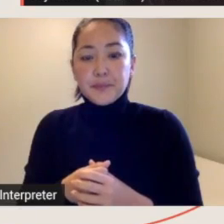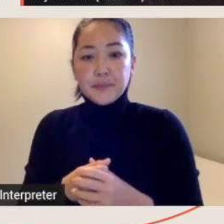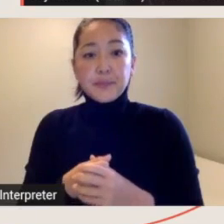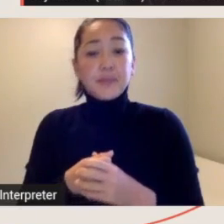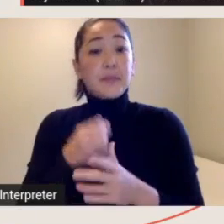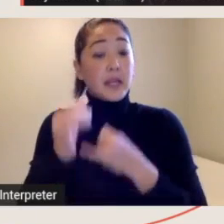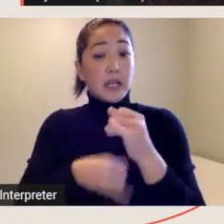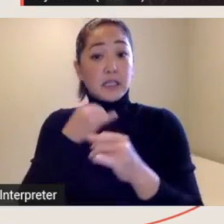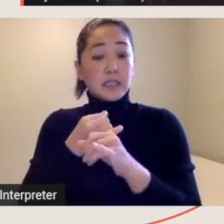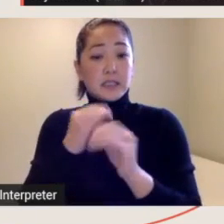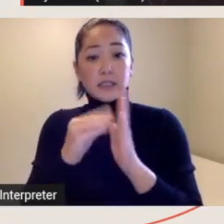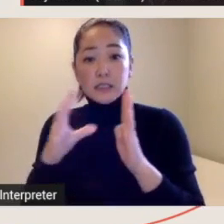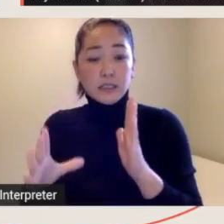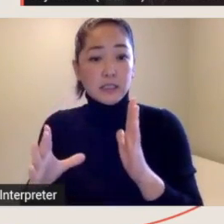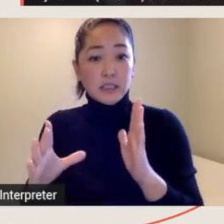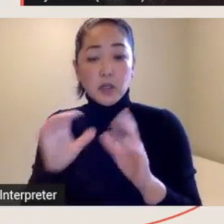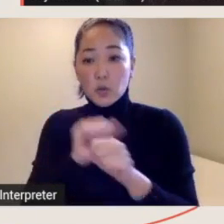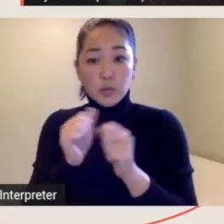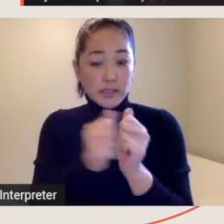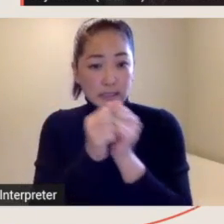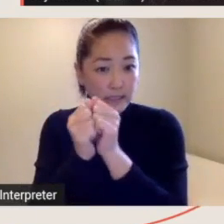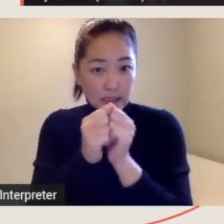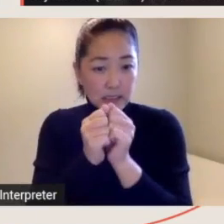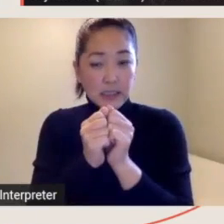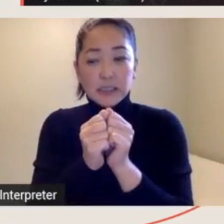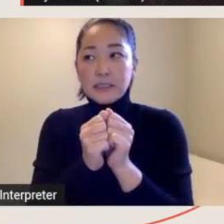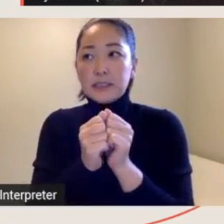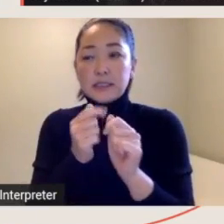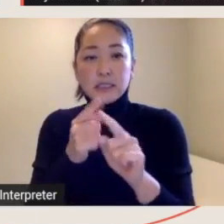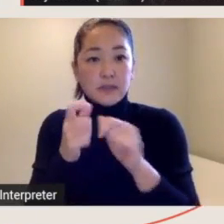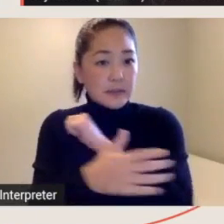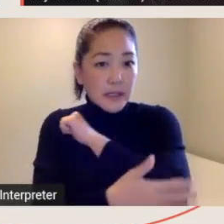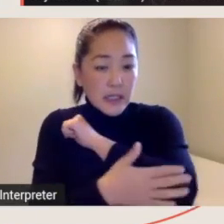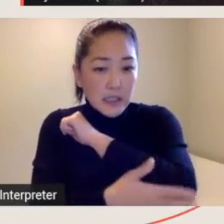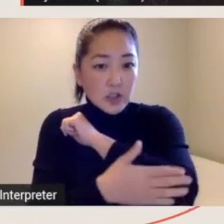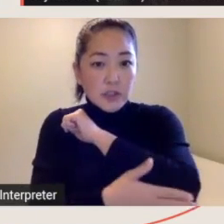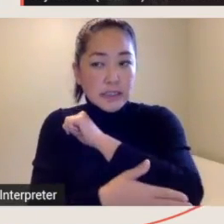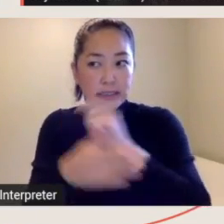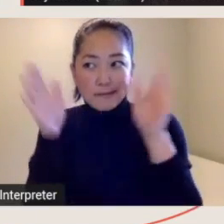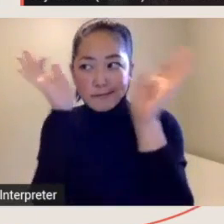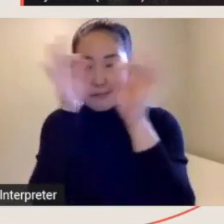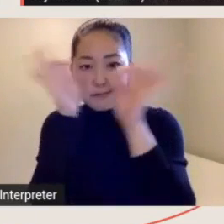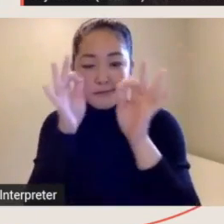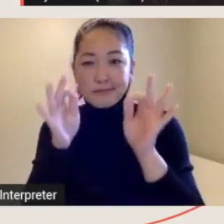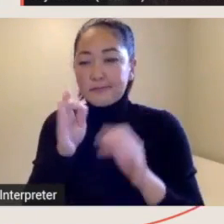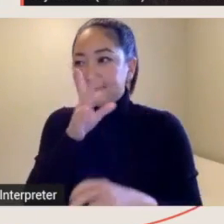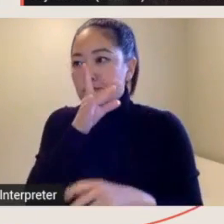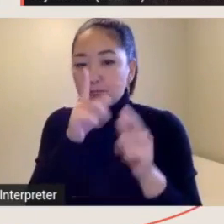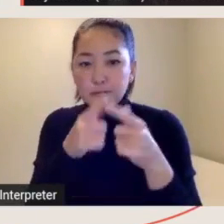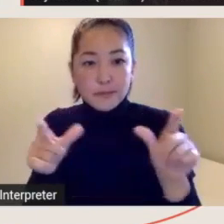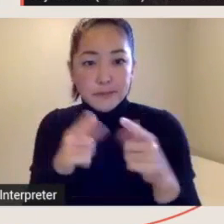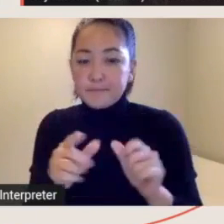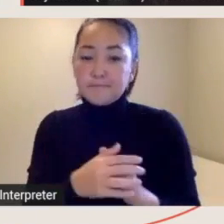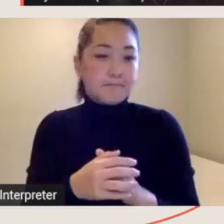international students work together in countries that are foreign to them. They don't speak the language,